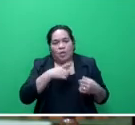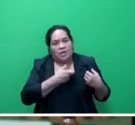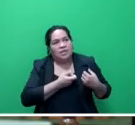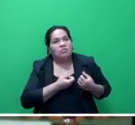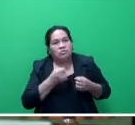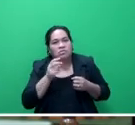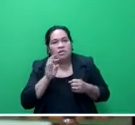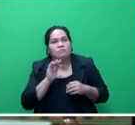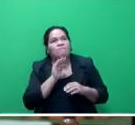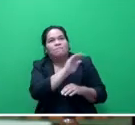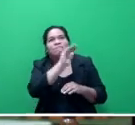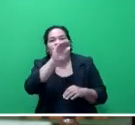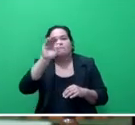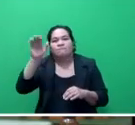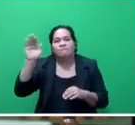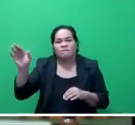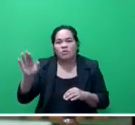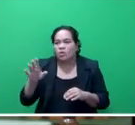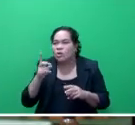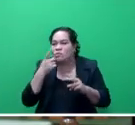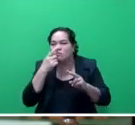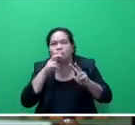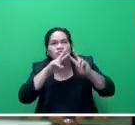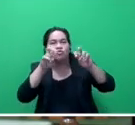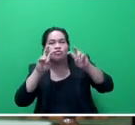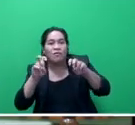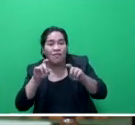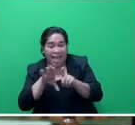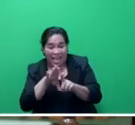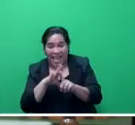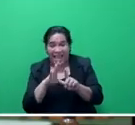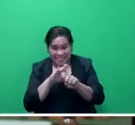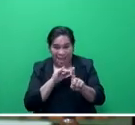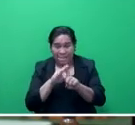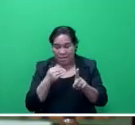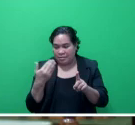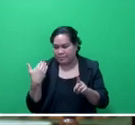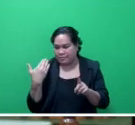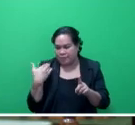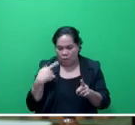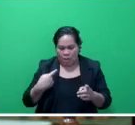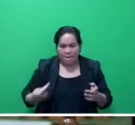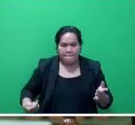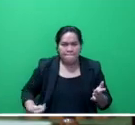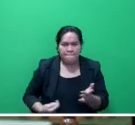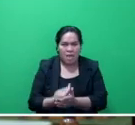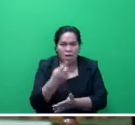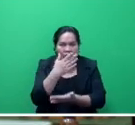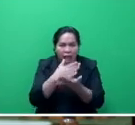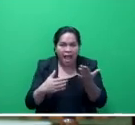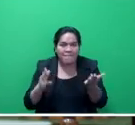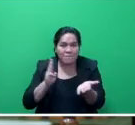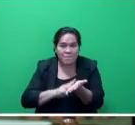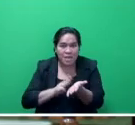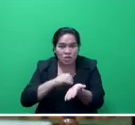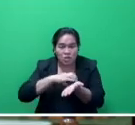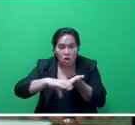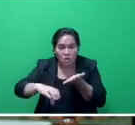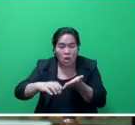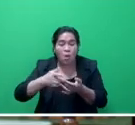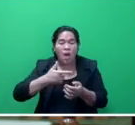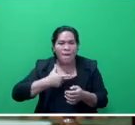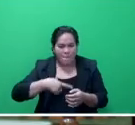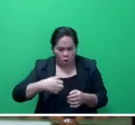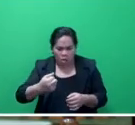a lot better. Many countries have adopted this. So for example, recently we paid out I think over $500,000 because the